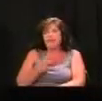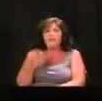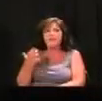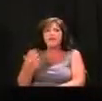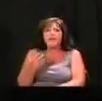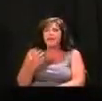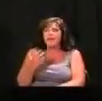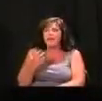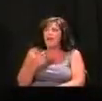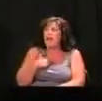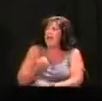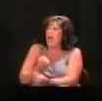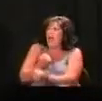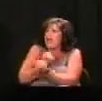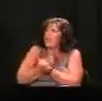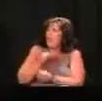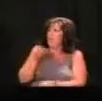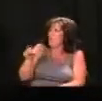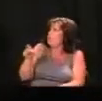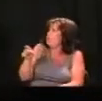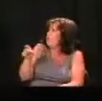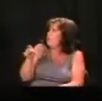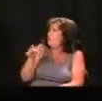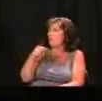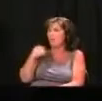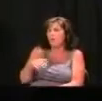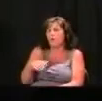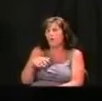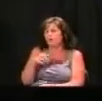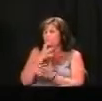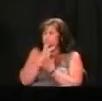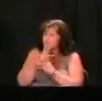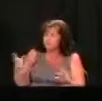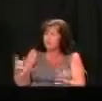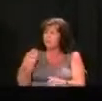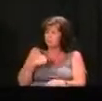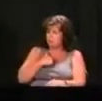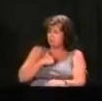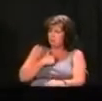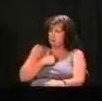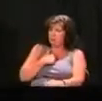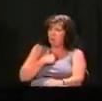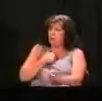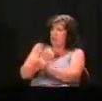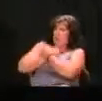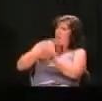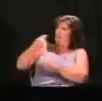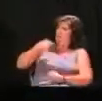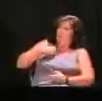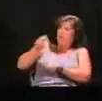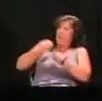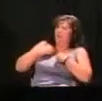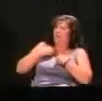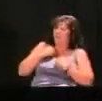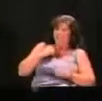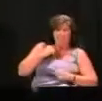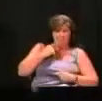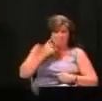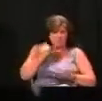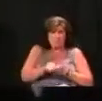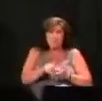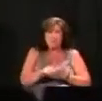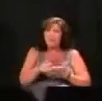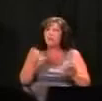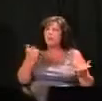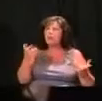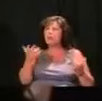I loved her so much. Am I so hard to love? Is it asking too much to want